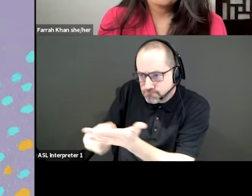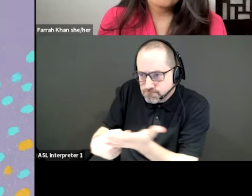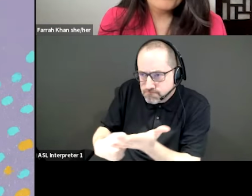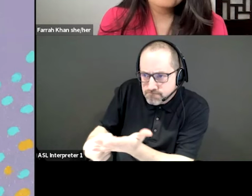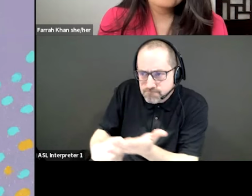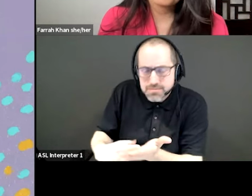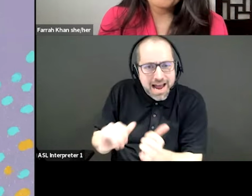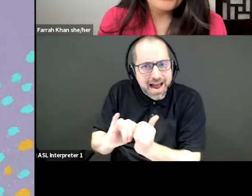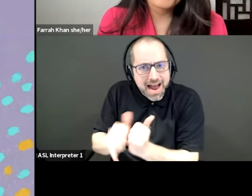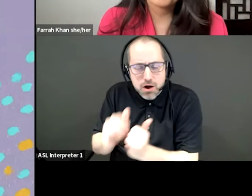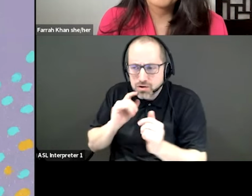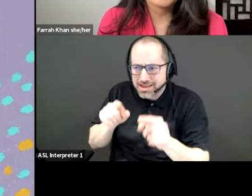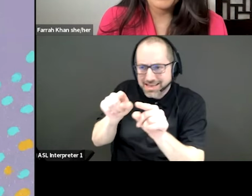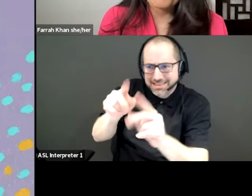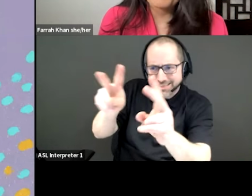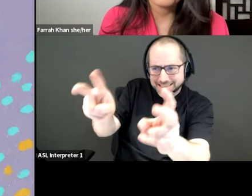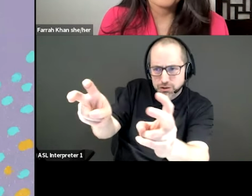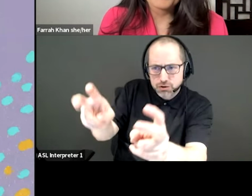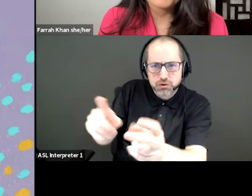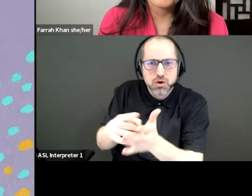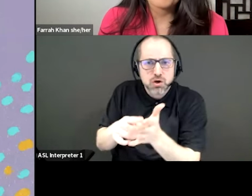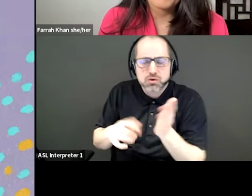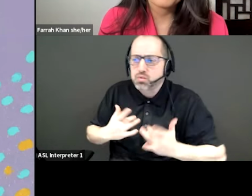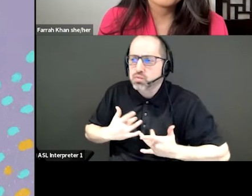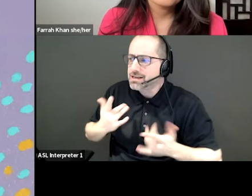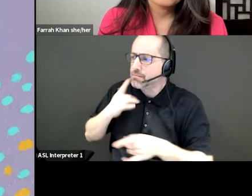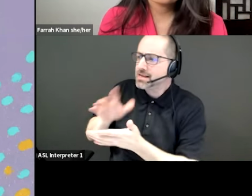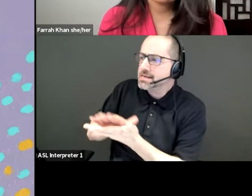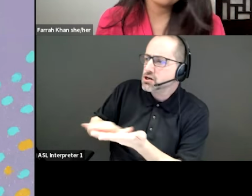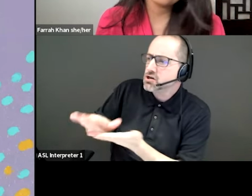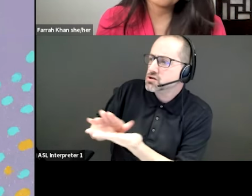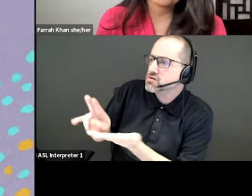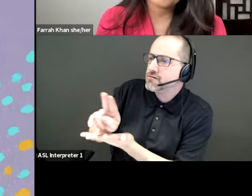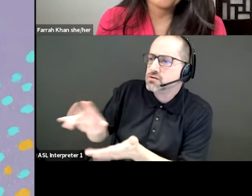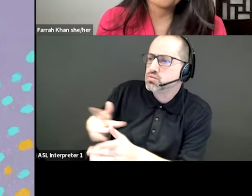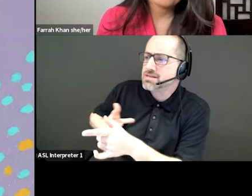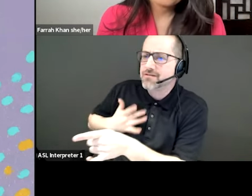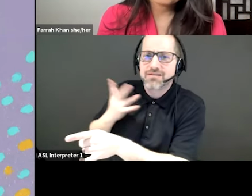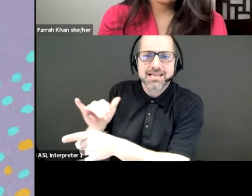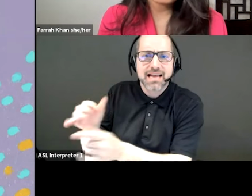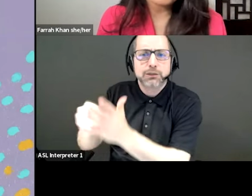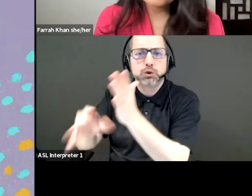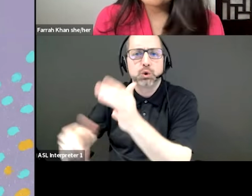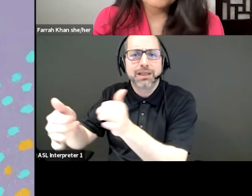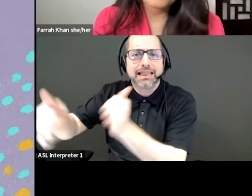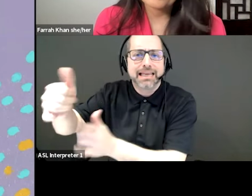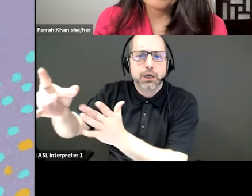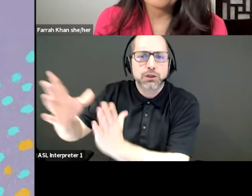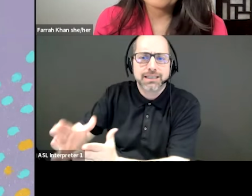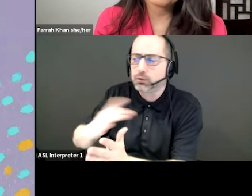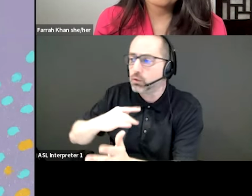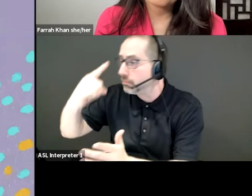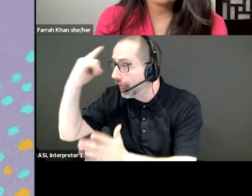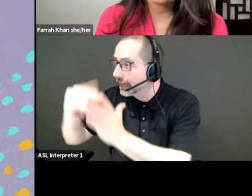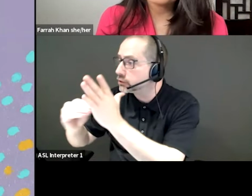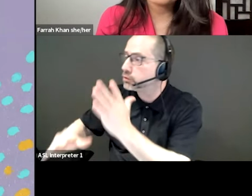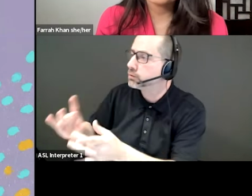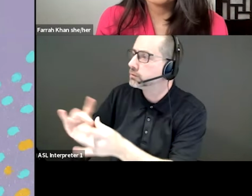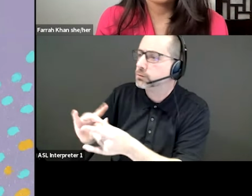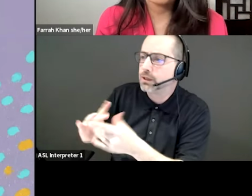issue? What are the pulse that is happening on campuses around this? What are student leaders saying? What are Black students saying around this? What